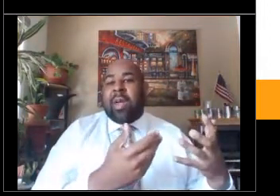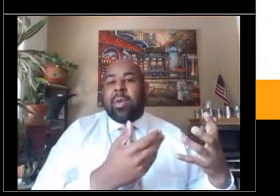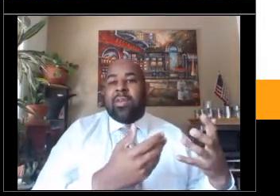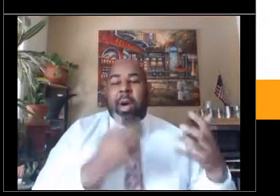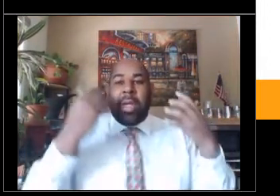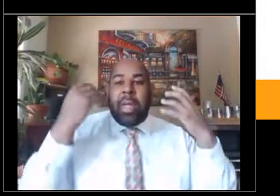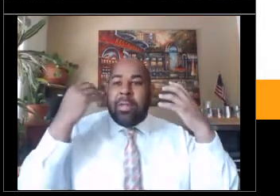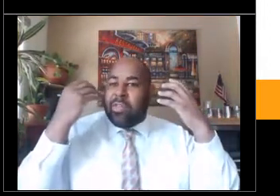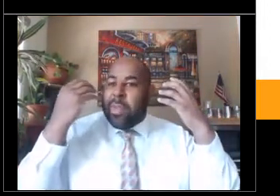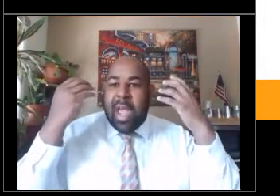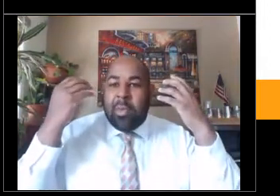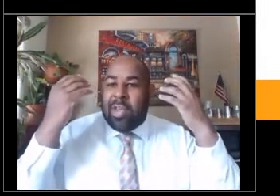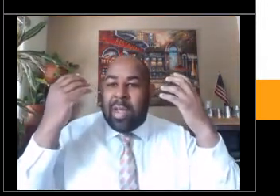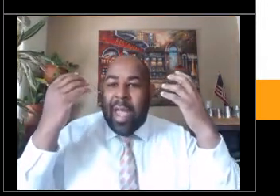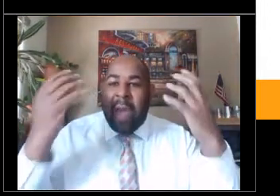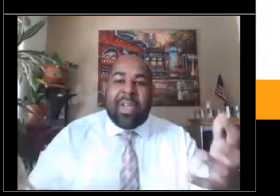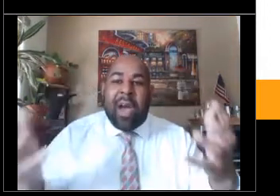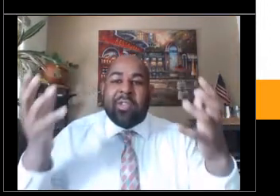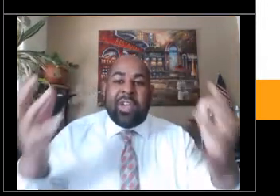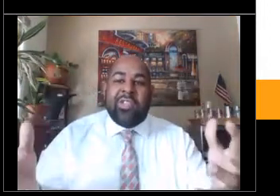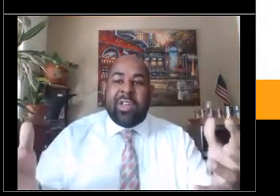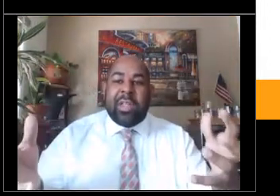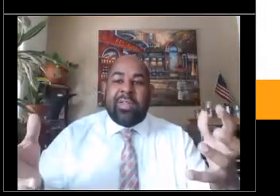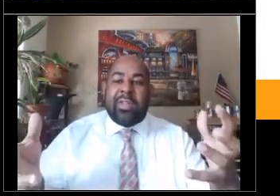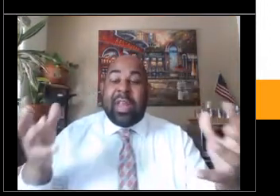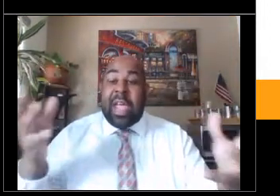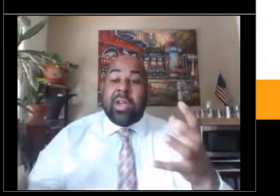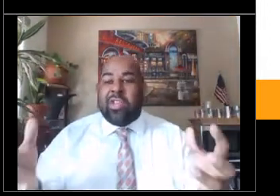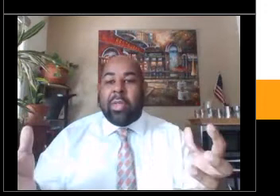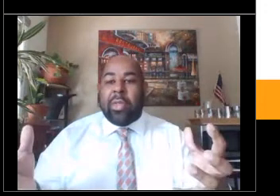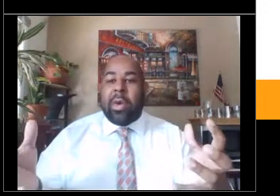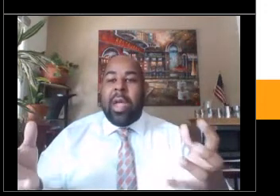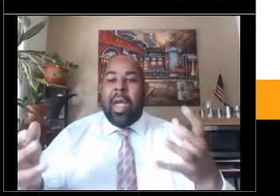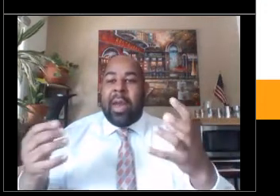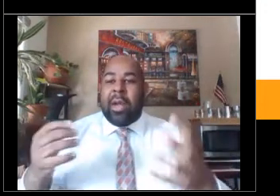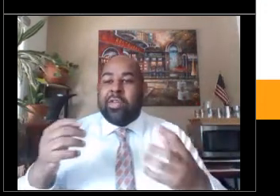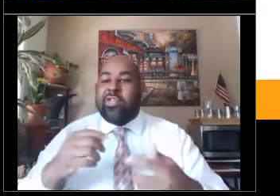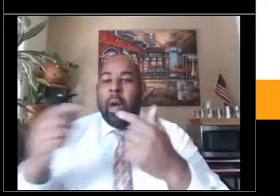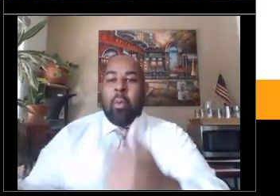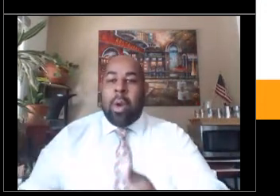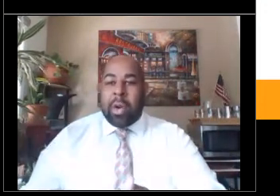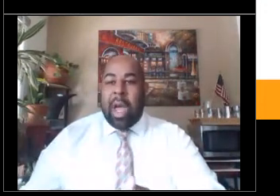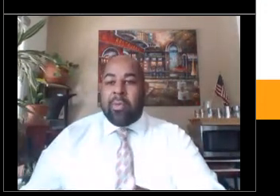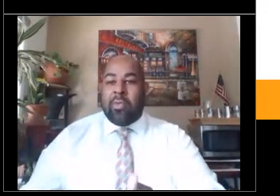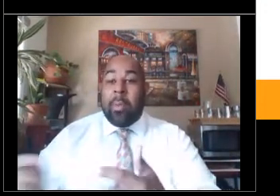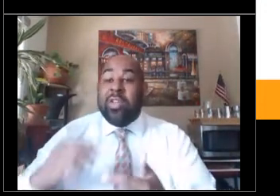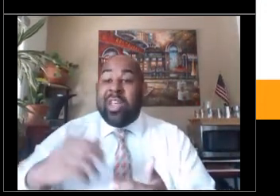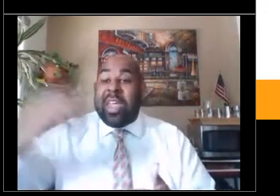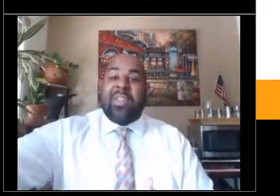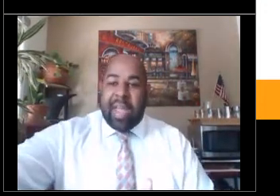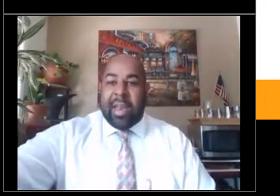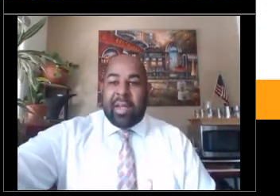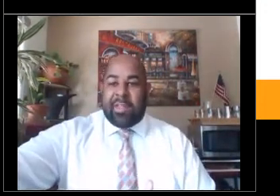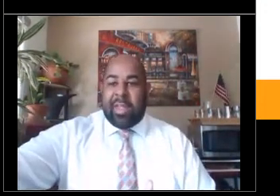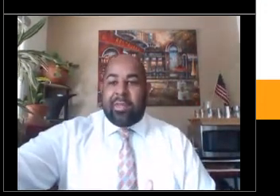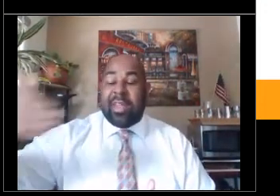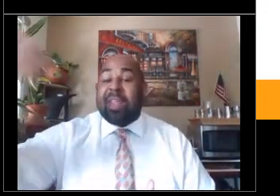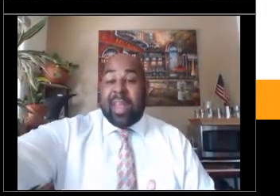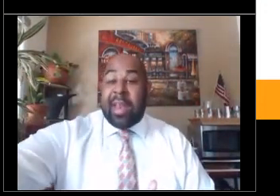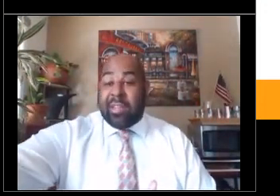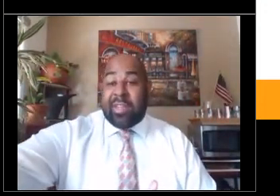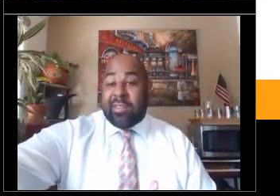a lot of equity is about just being able to have the conversation and listen, hear each other, and understand where we're coming from to get to that next